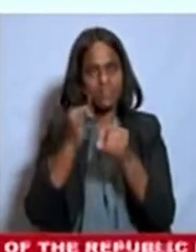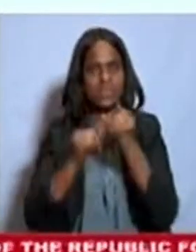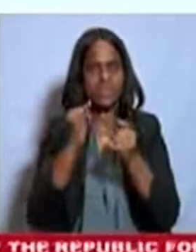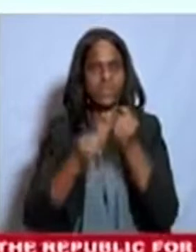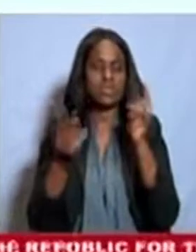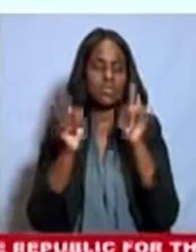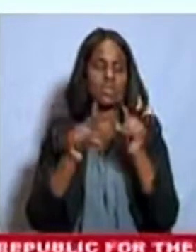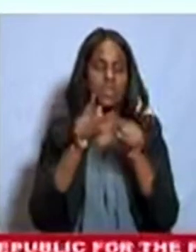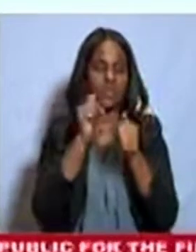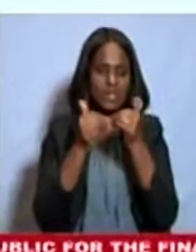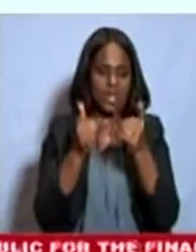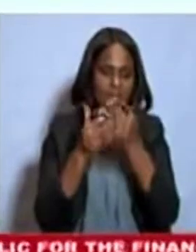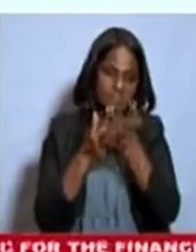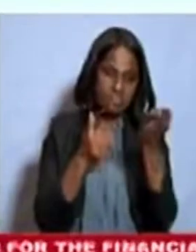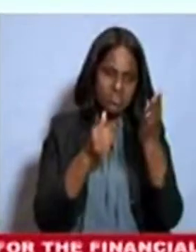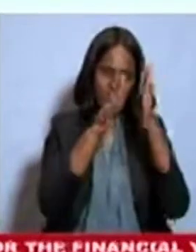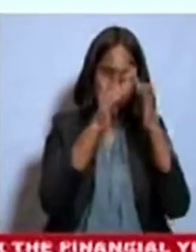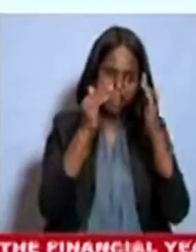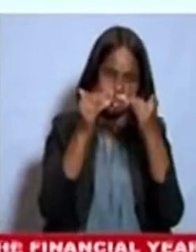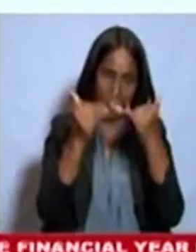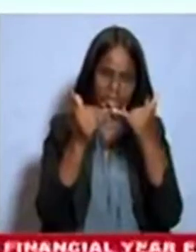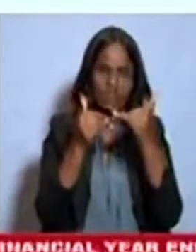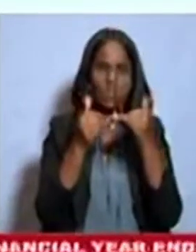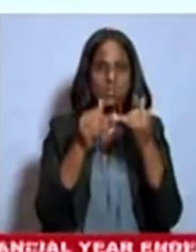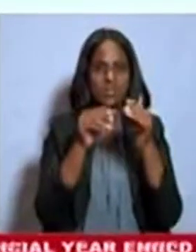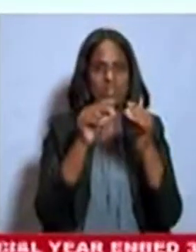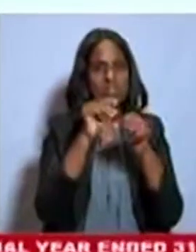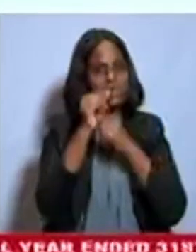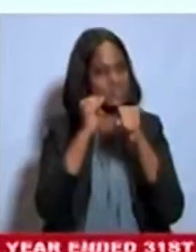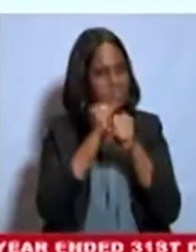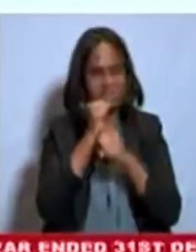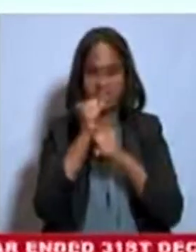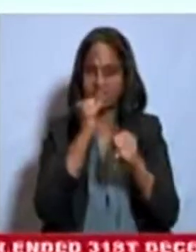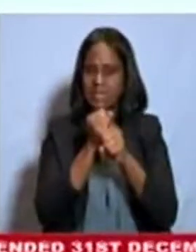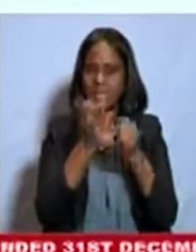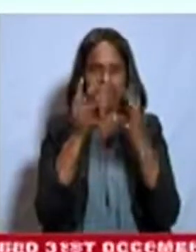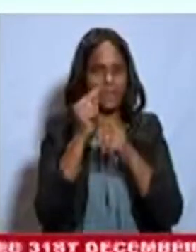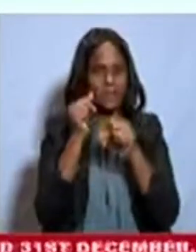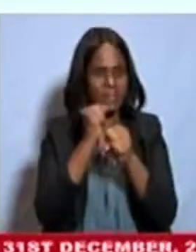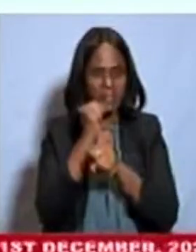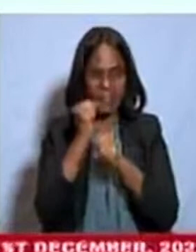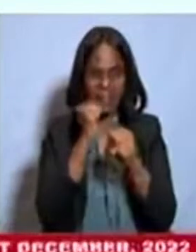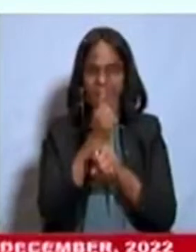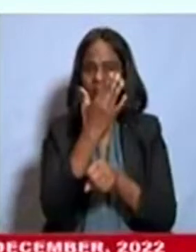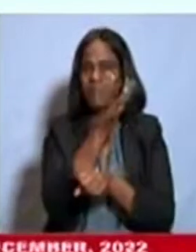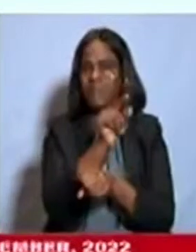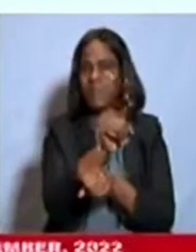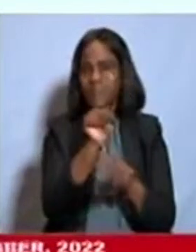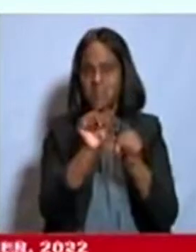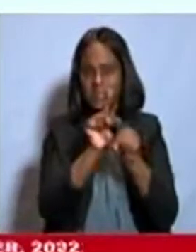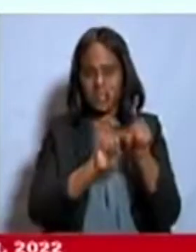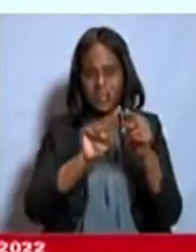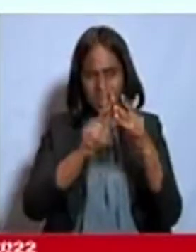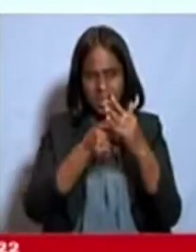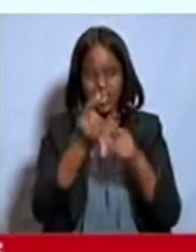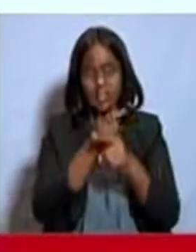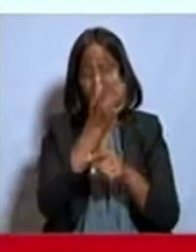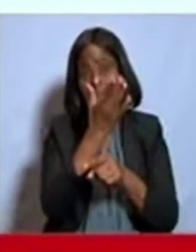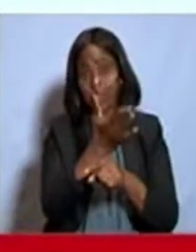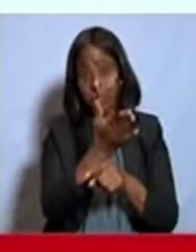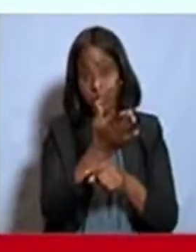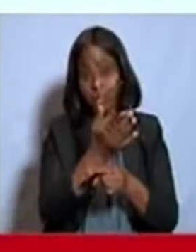completed, because those houses have now been standing for quite a number of years, and then started from that.